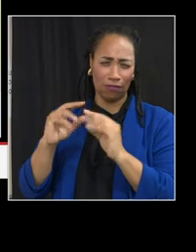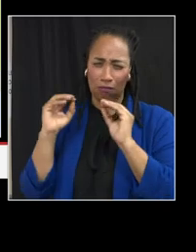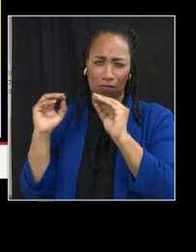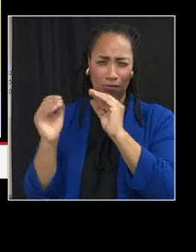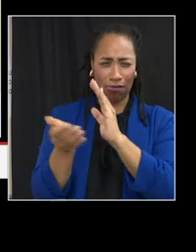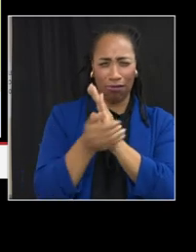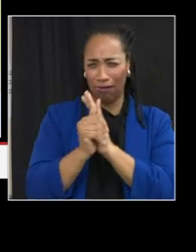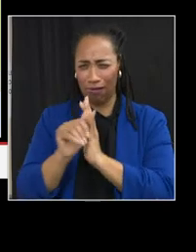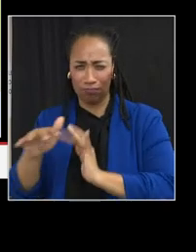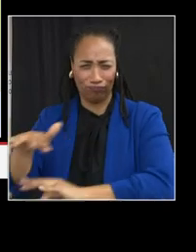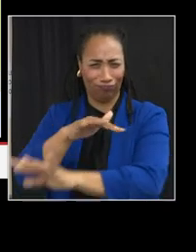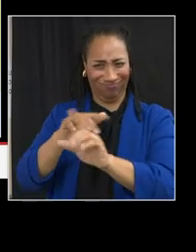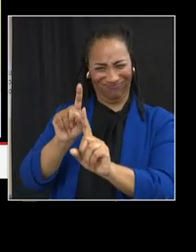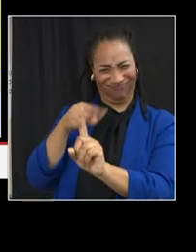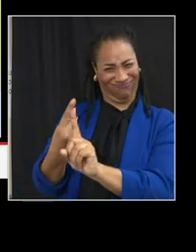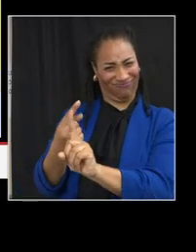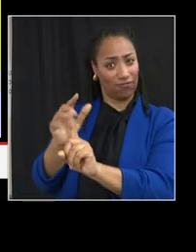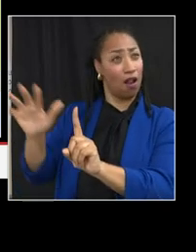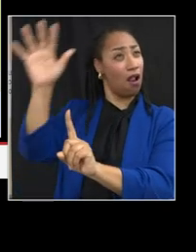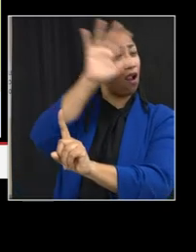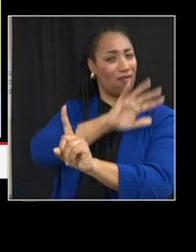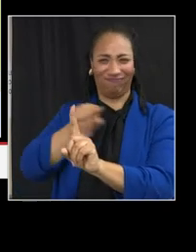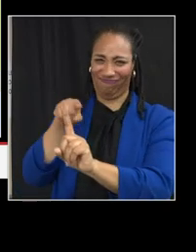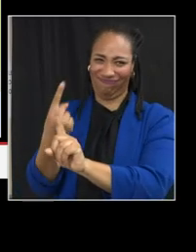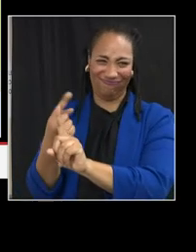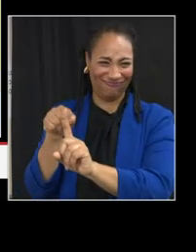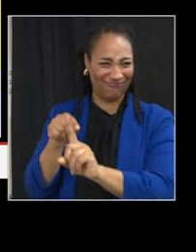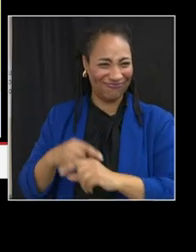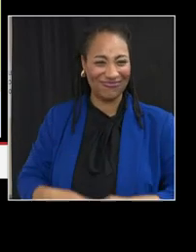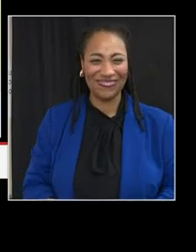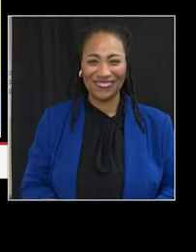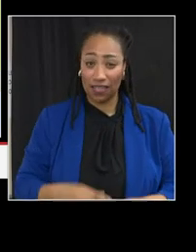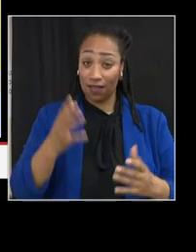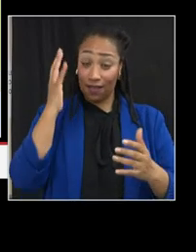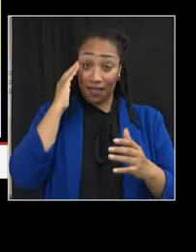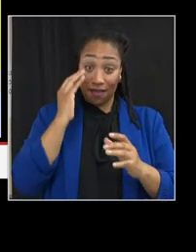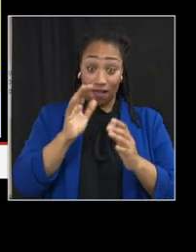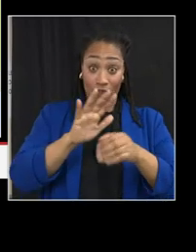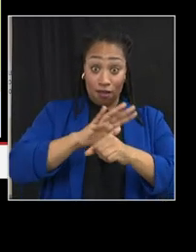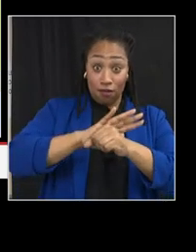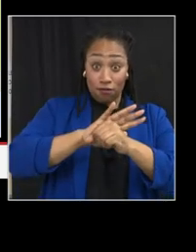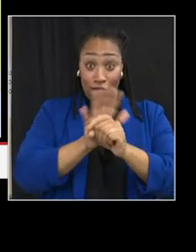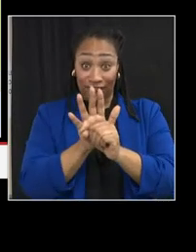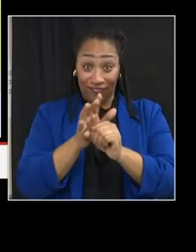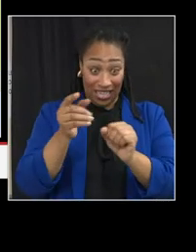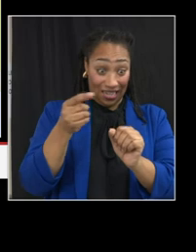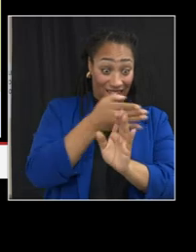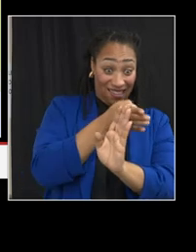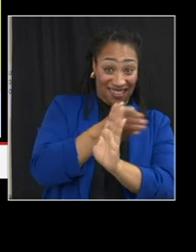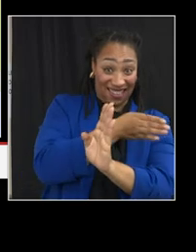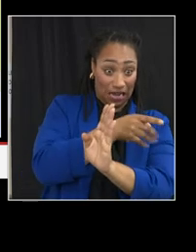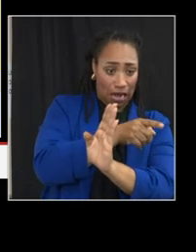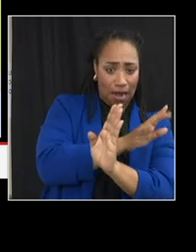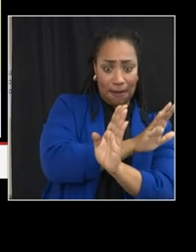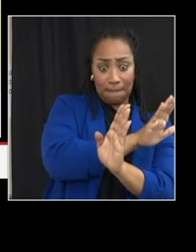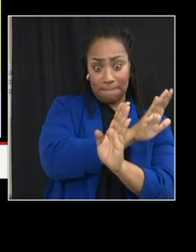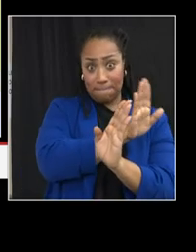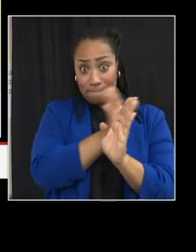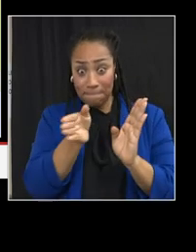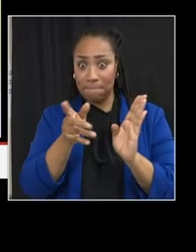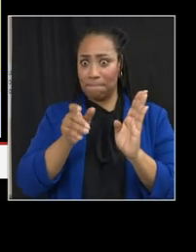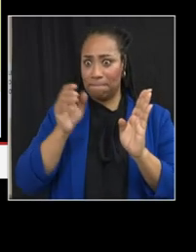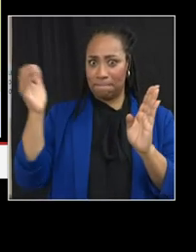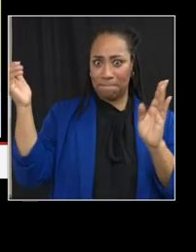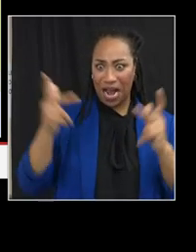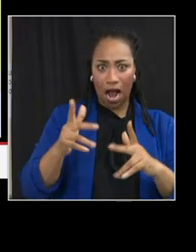COVID faster than most urban school districts. And we should be very proud of that, and we should know this, that it didn't